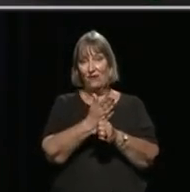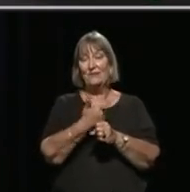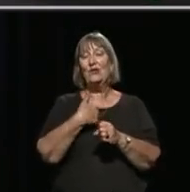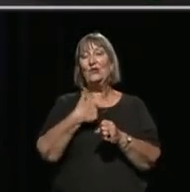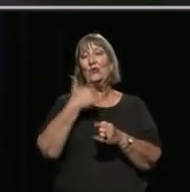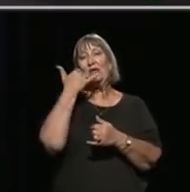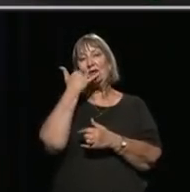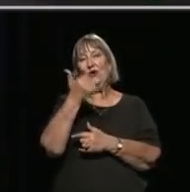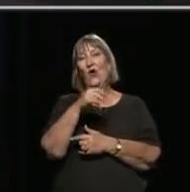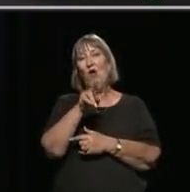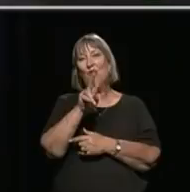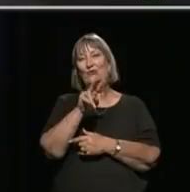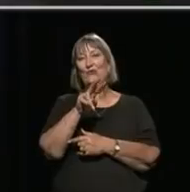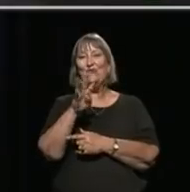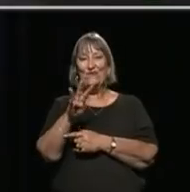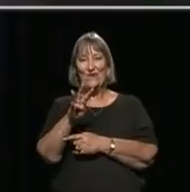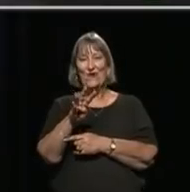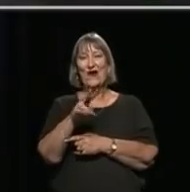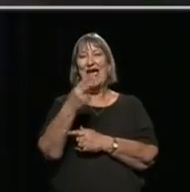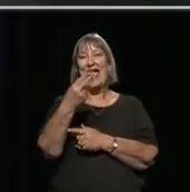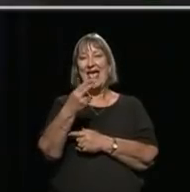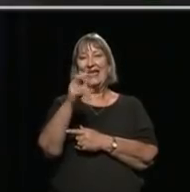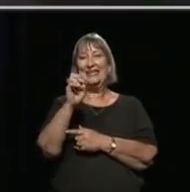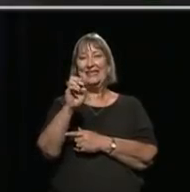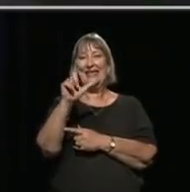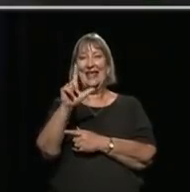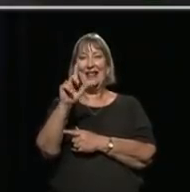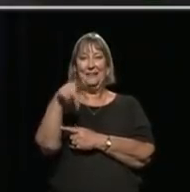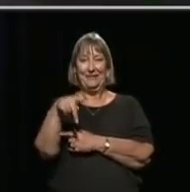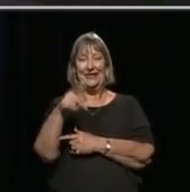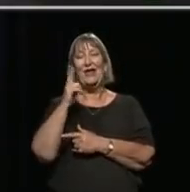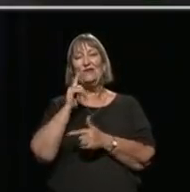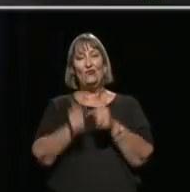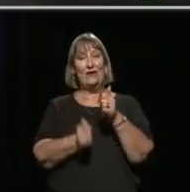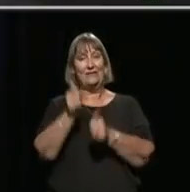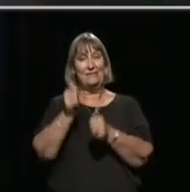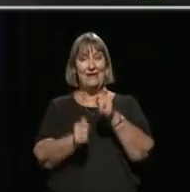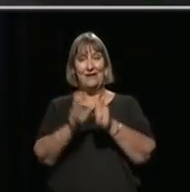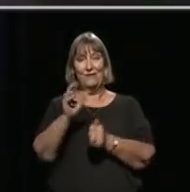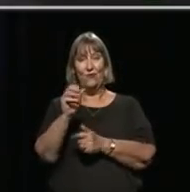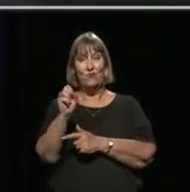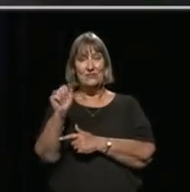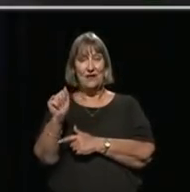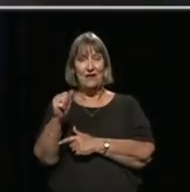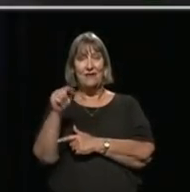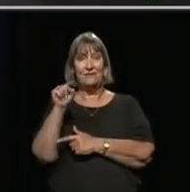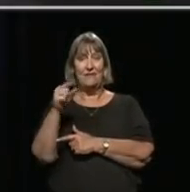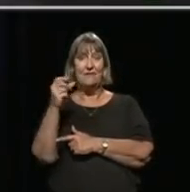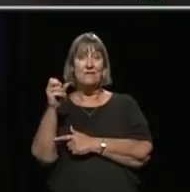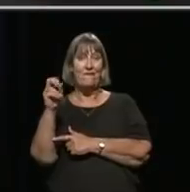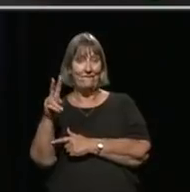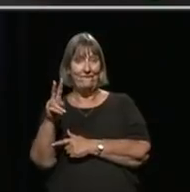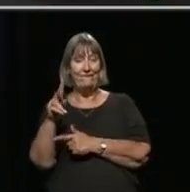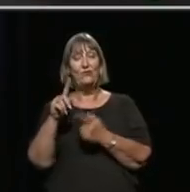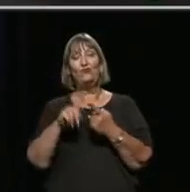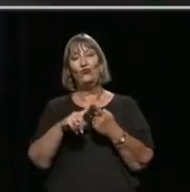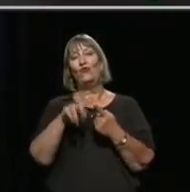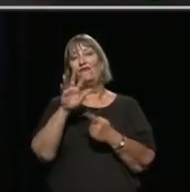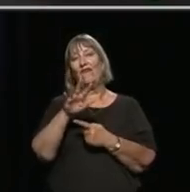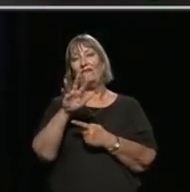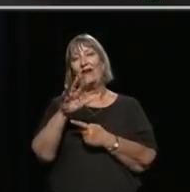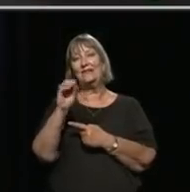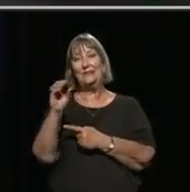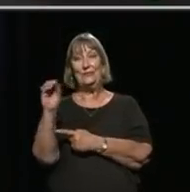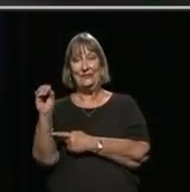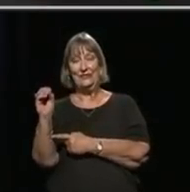210-224-HELP. As always, you can get the latest on COVID-19 by texting KSAT.gov to 55000, or you can go to the website anytime